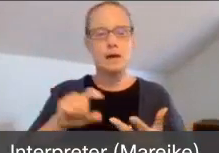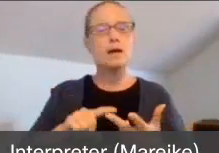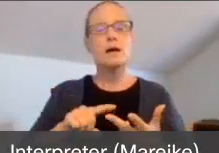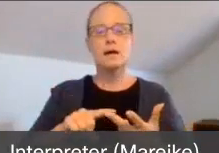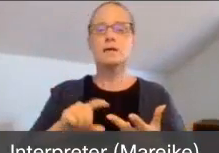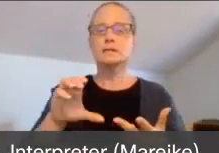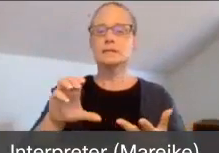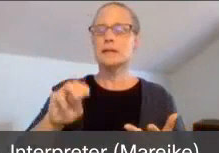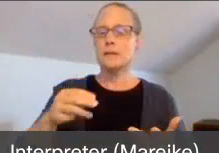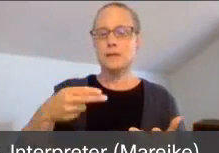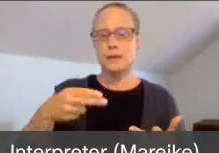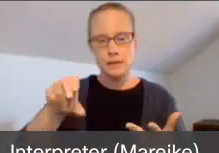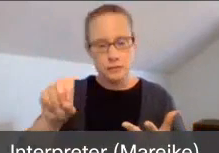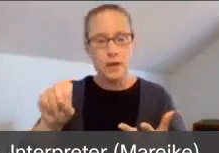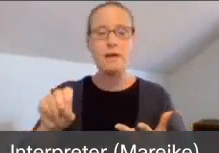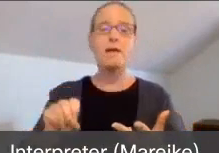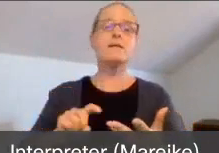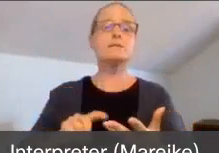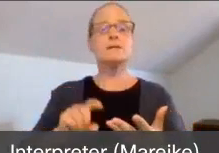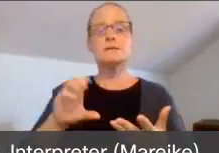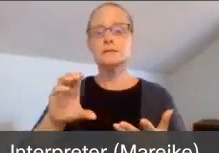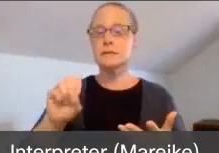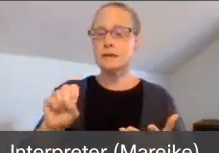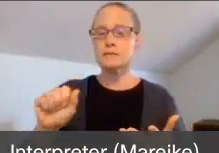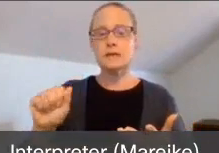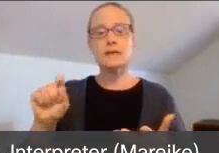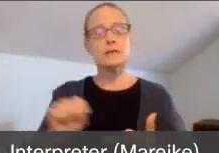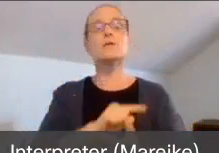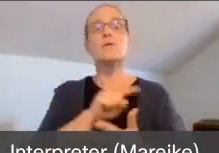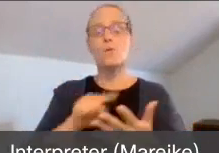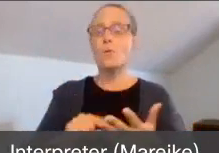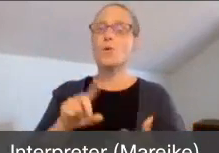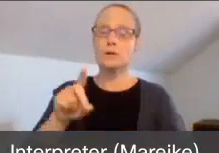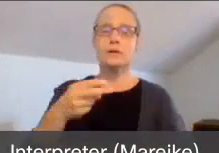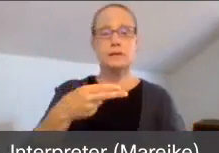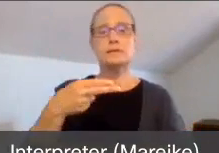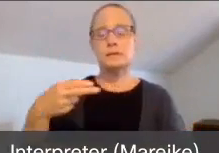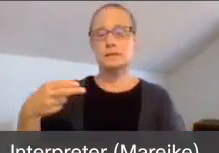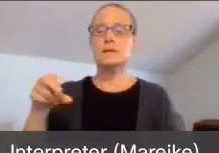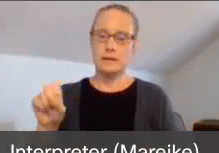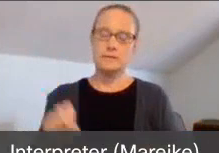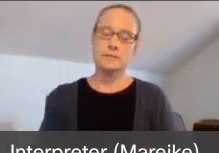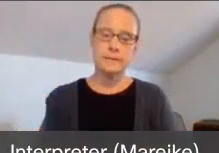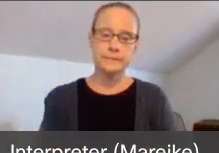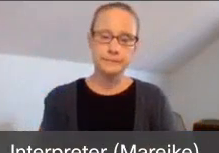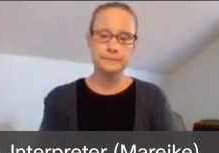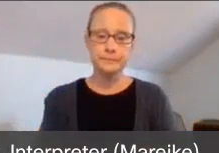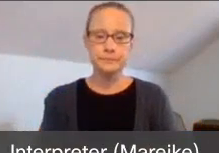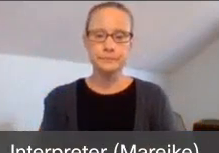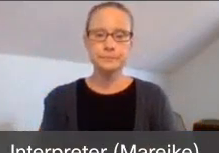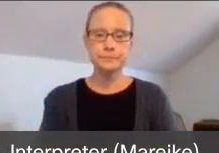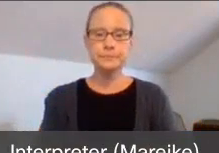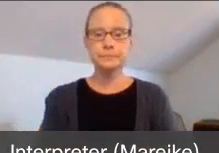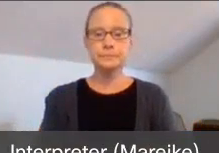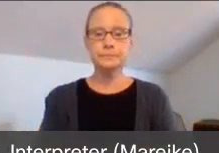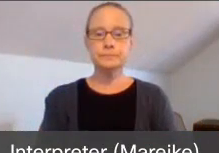Abuse and Mental Health Services Administration, or the U.S. Department of Health and Human Services.